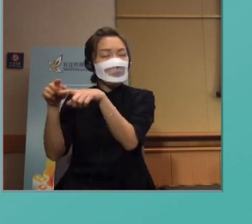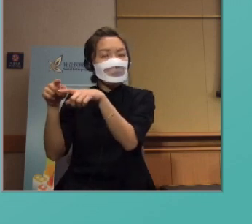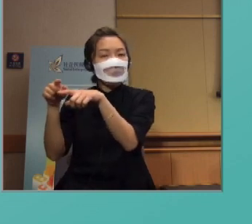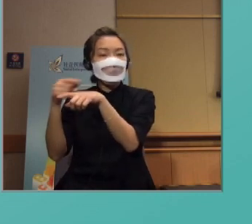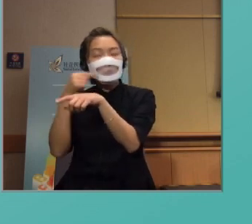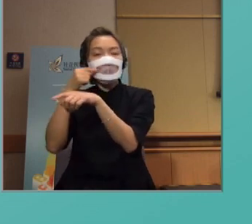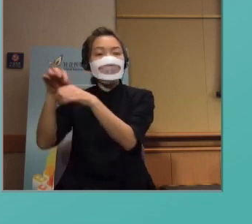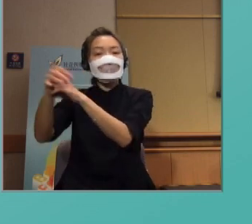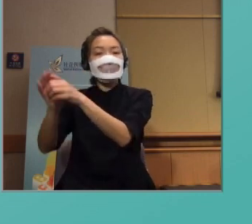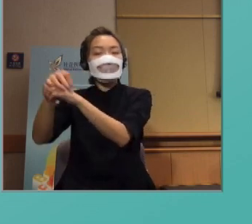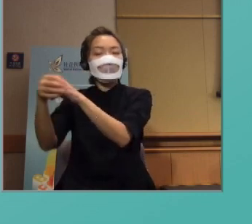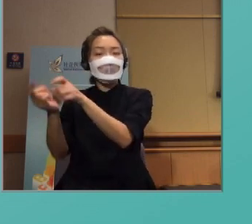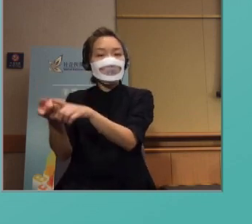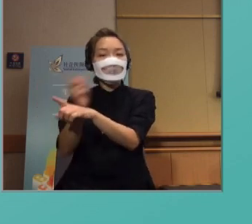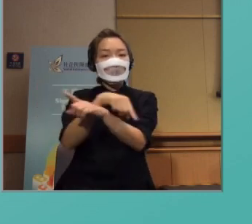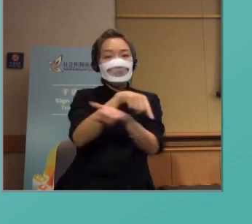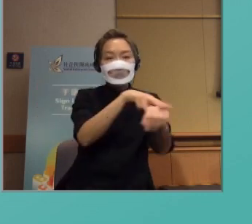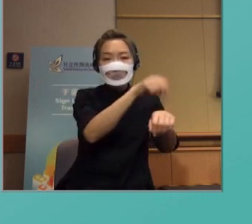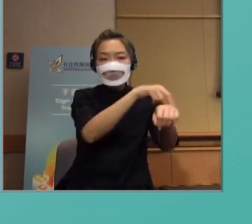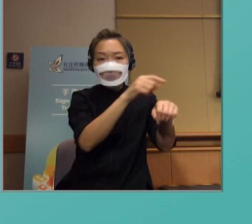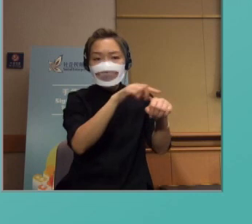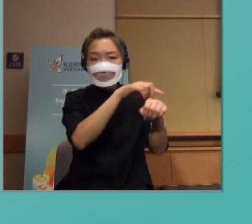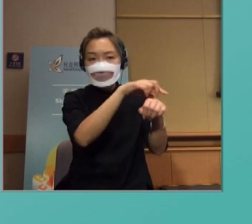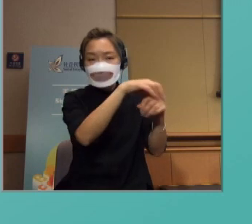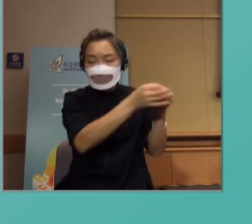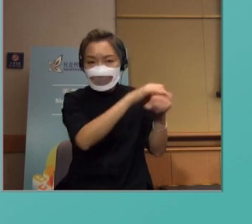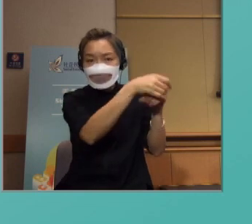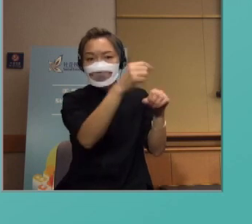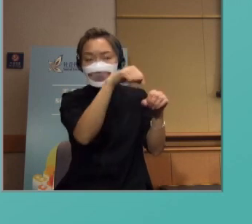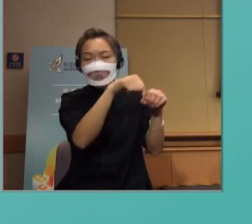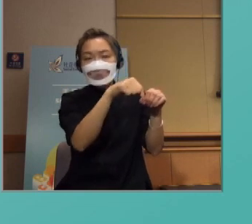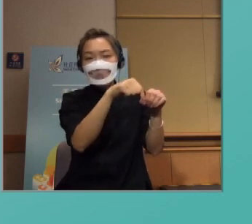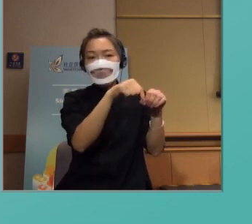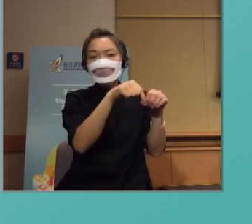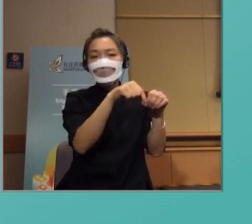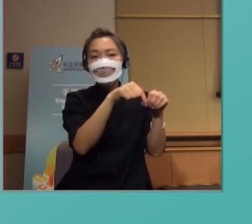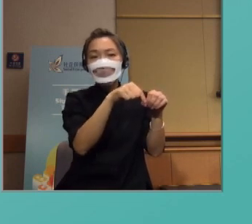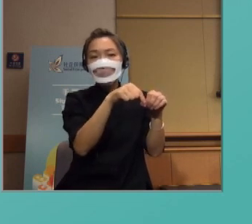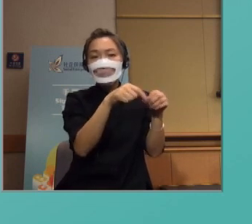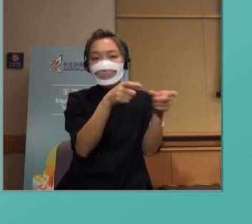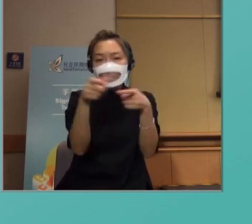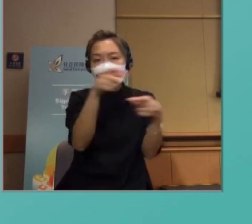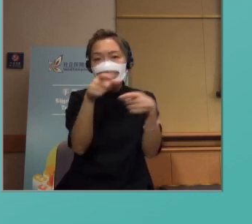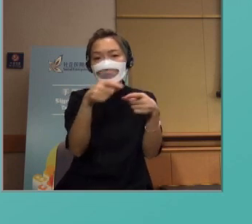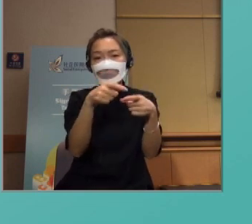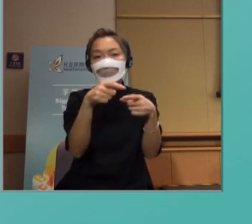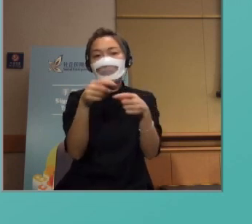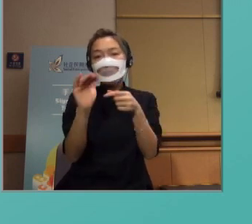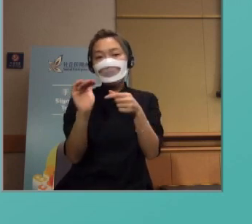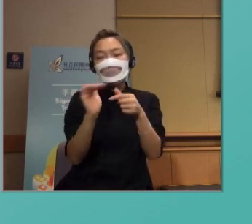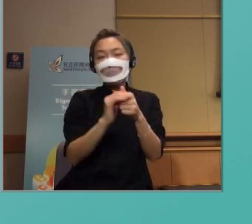or anyone else ownership of certain unique objects, which any kind of objects, and the objects can